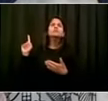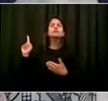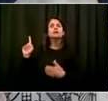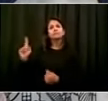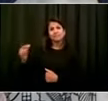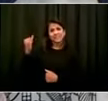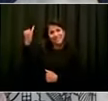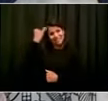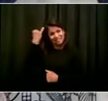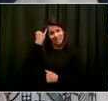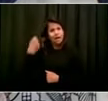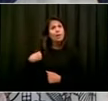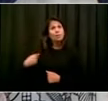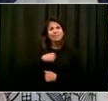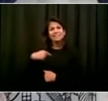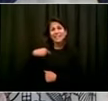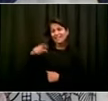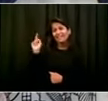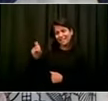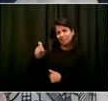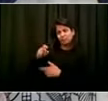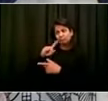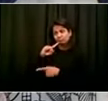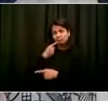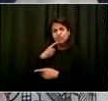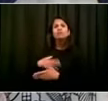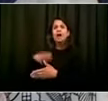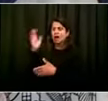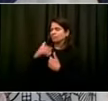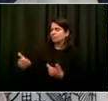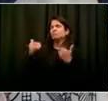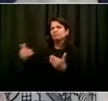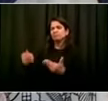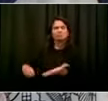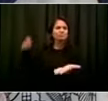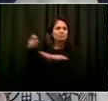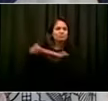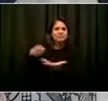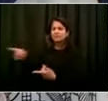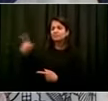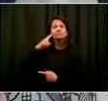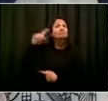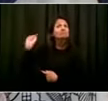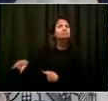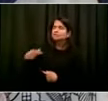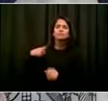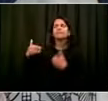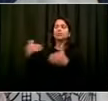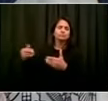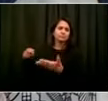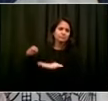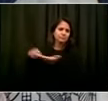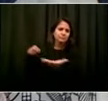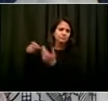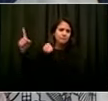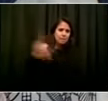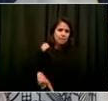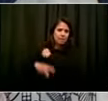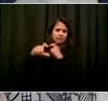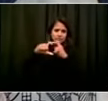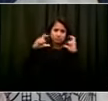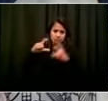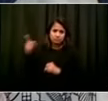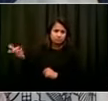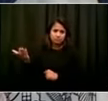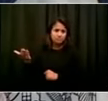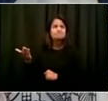taken, but again, within the law and in a way that was going to achieve the goal. I'm very, very clear that if I can